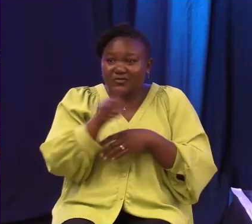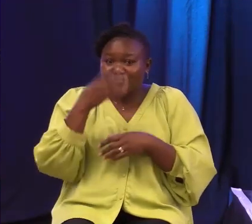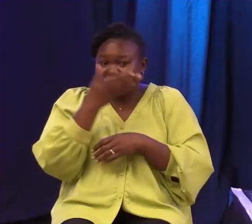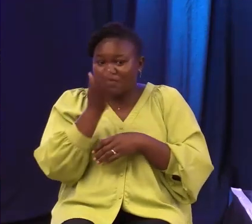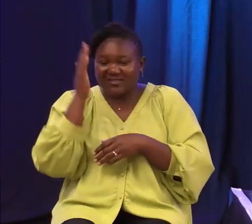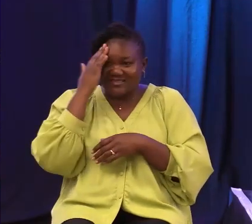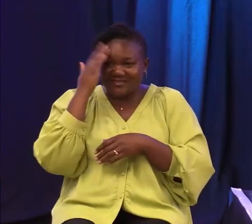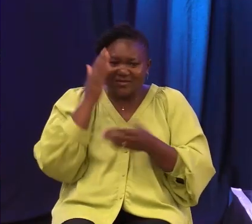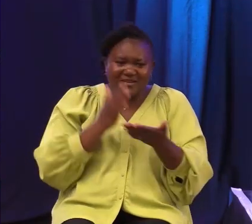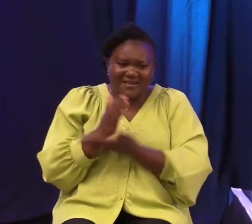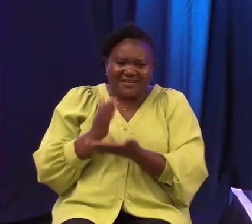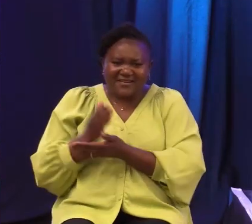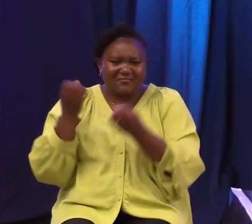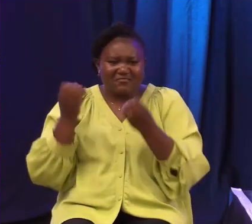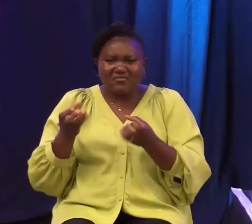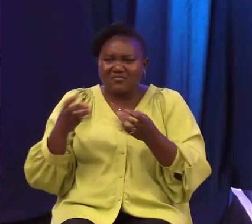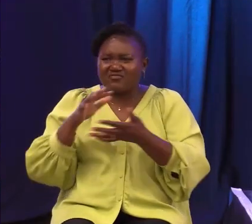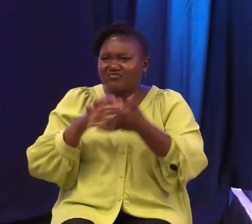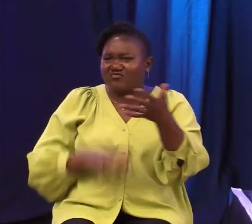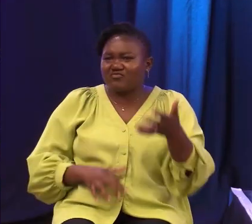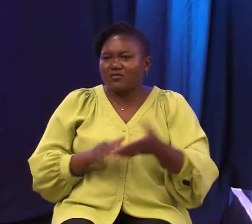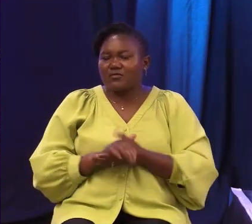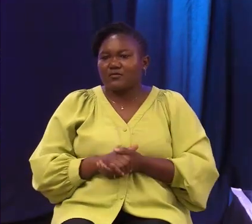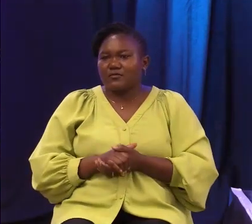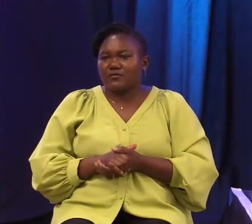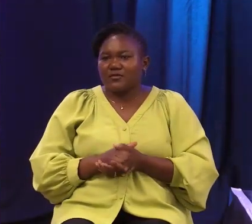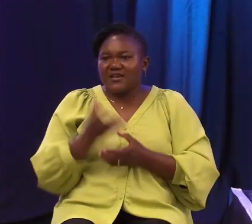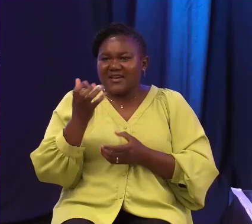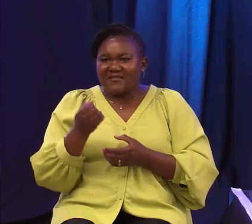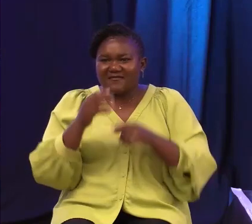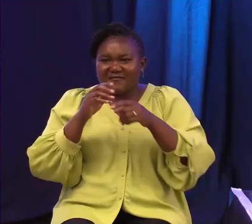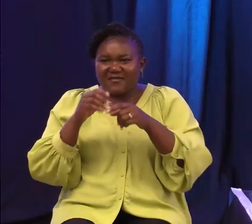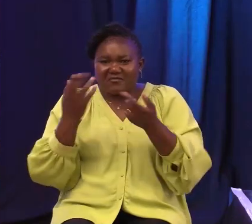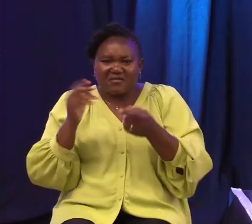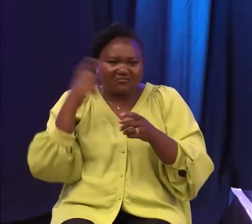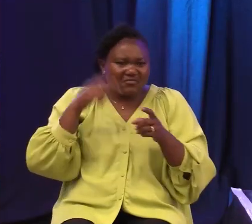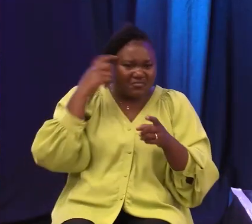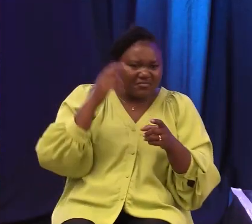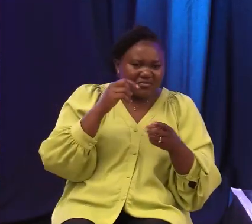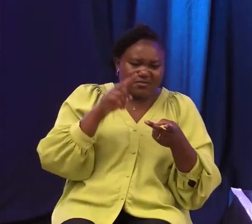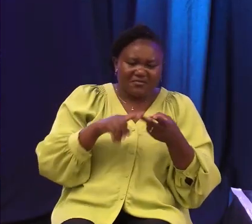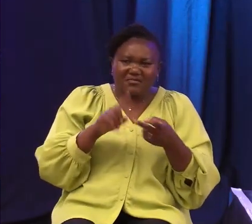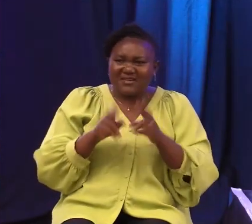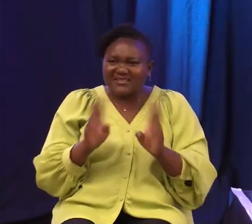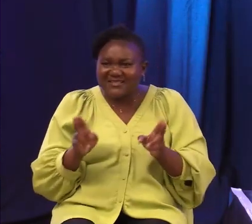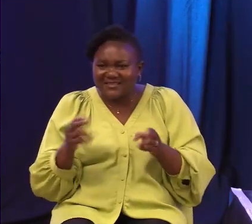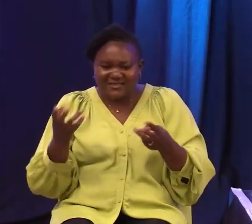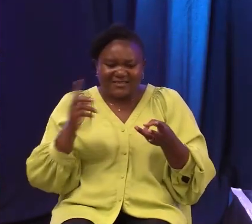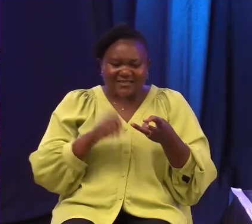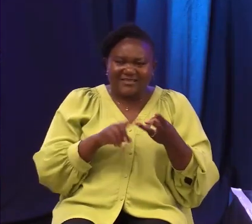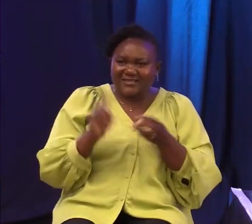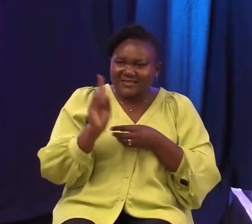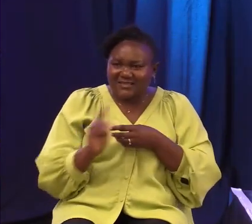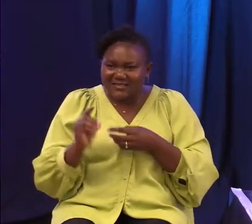are so many rights. For example, there are moral rights, there are natural rights,